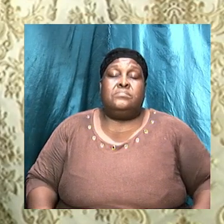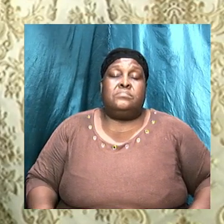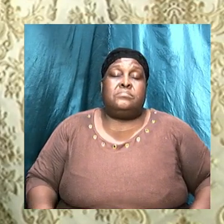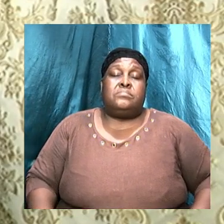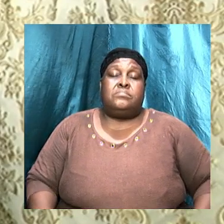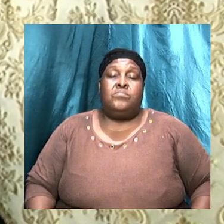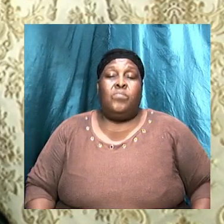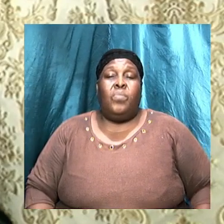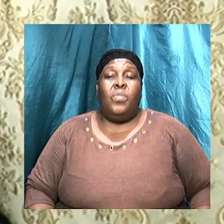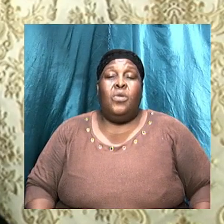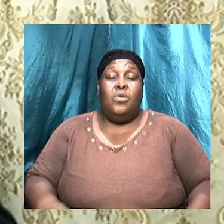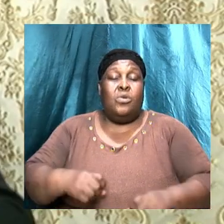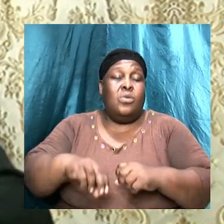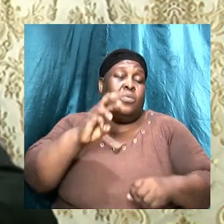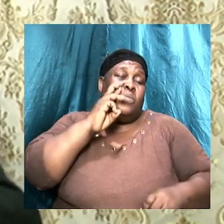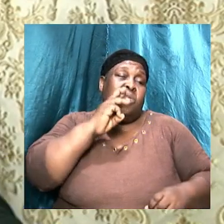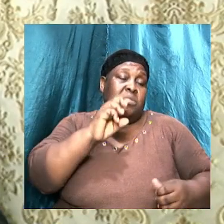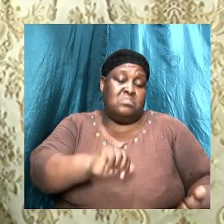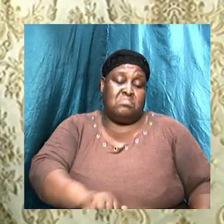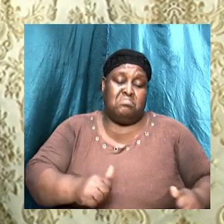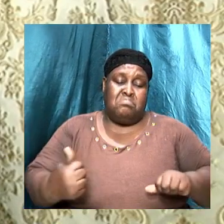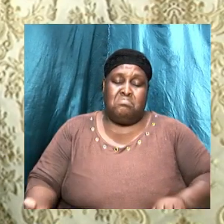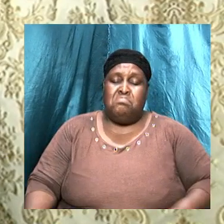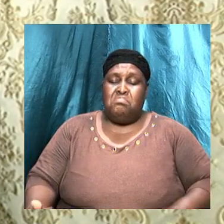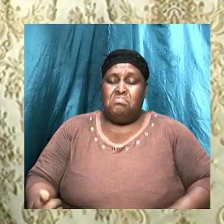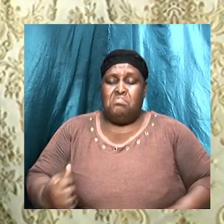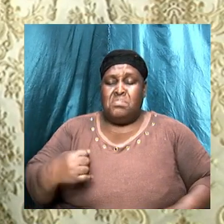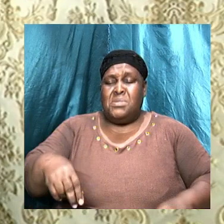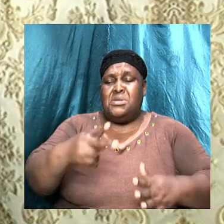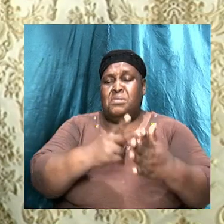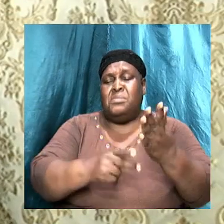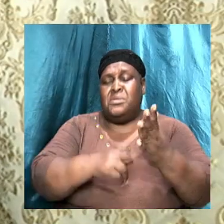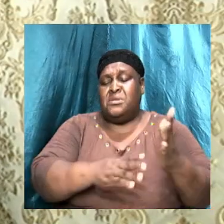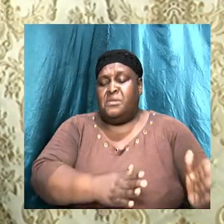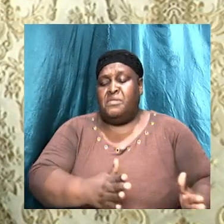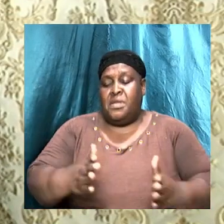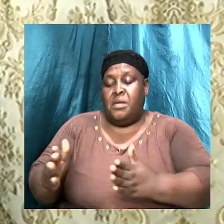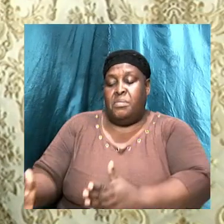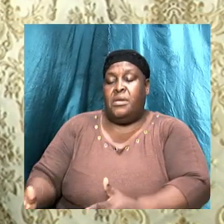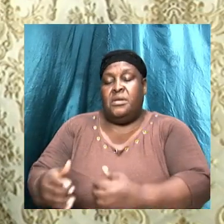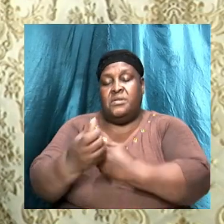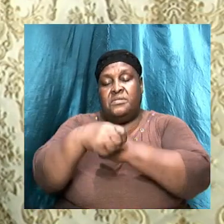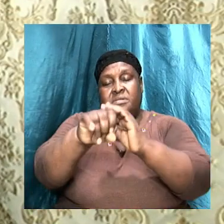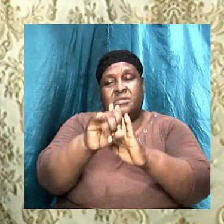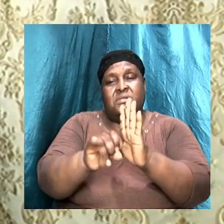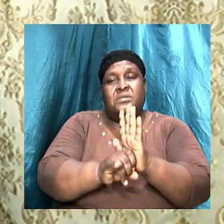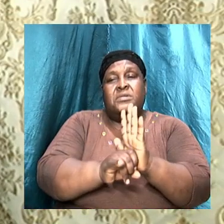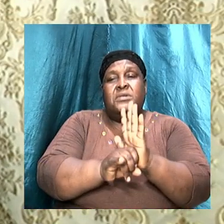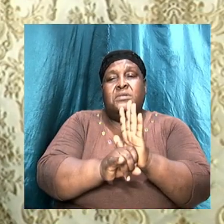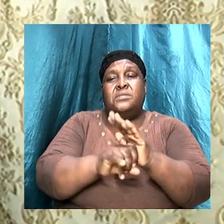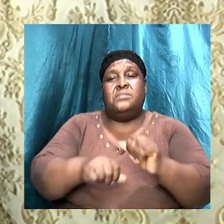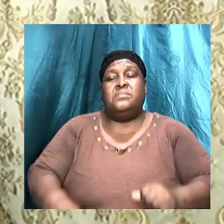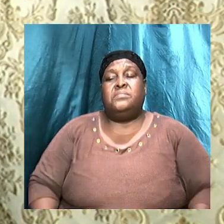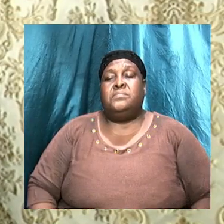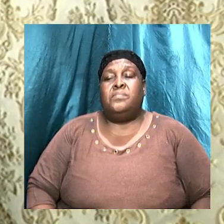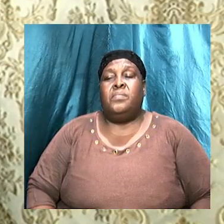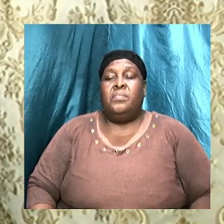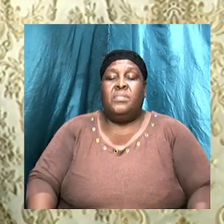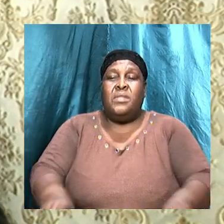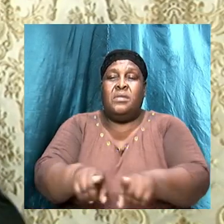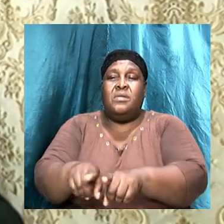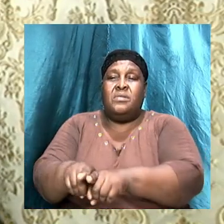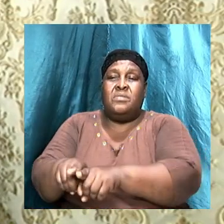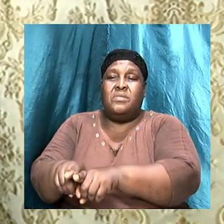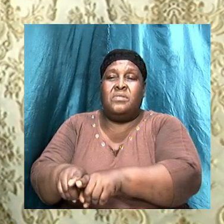So we say water baptism then is a part of the plan of salvation. Amen. It is also